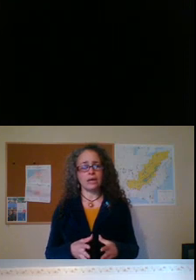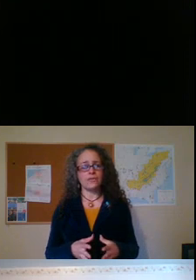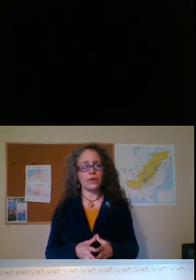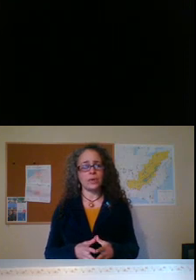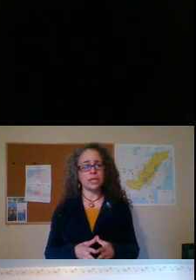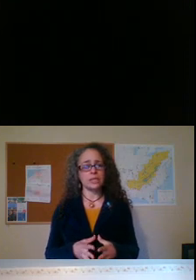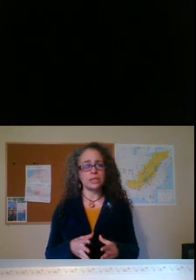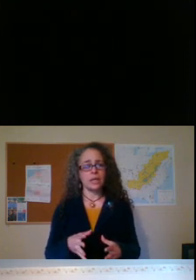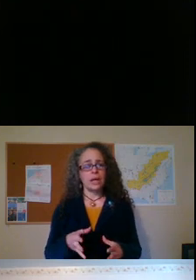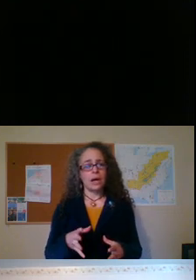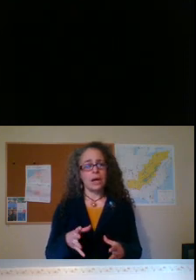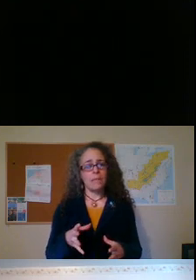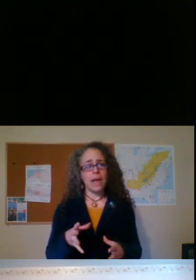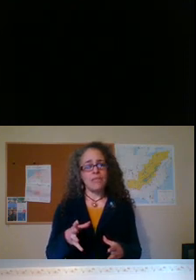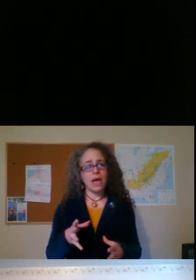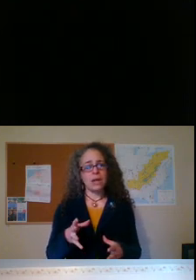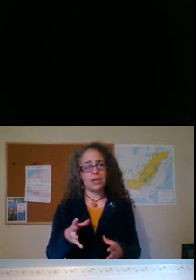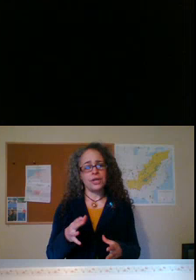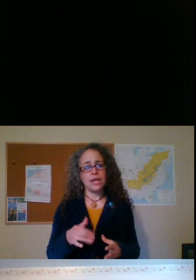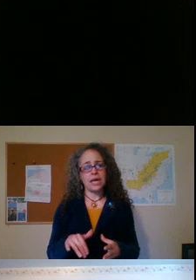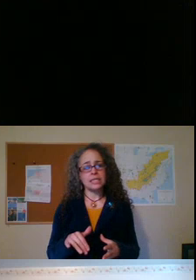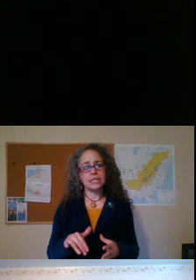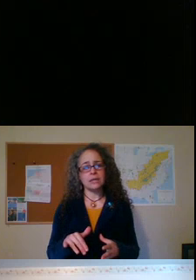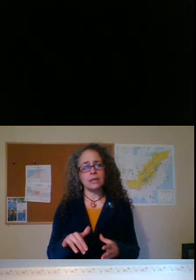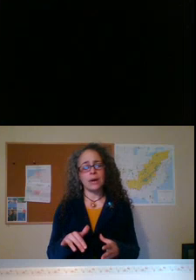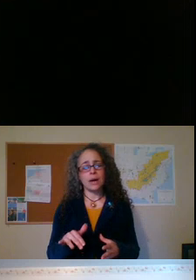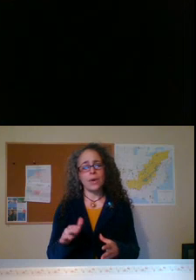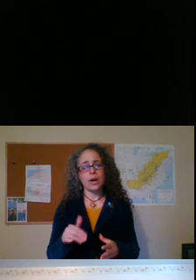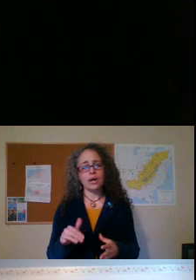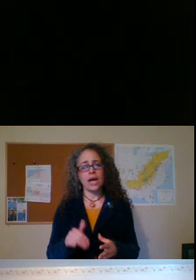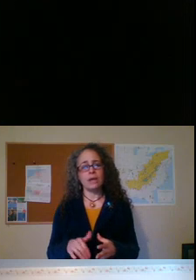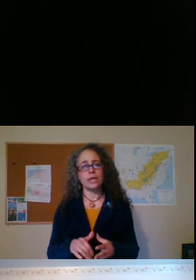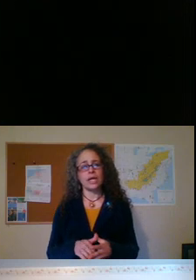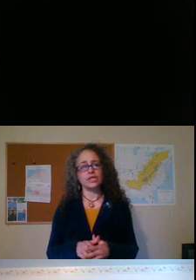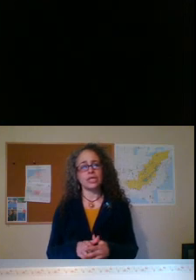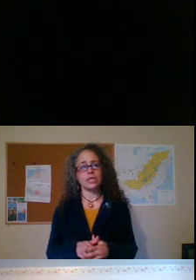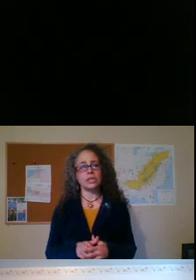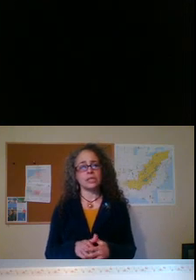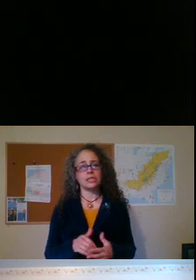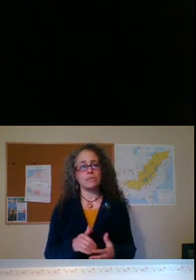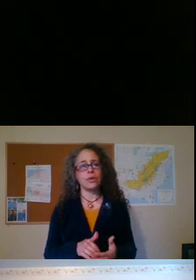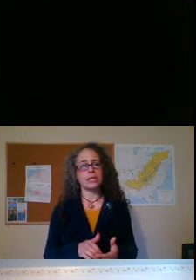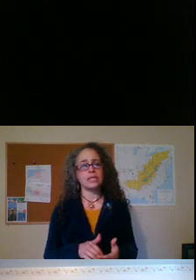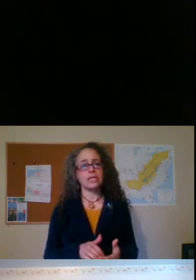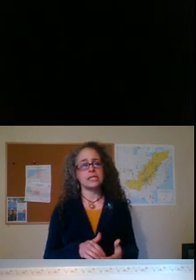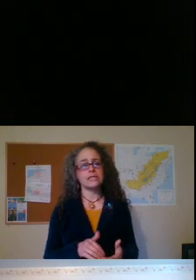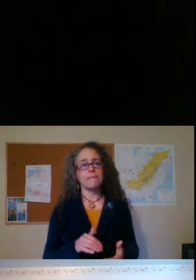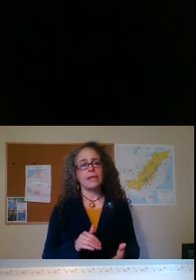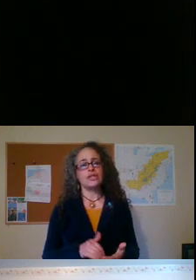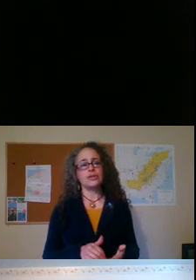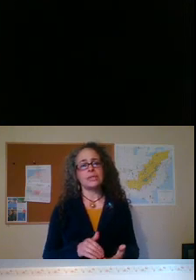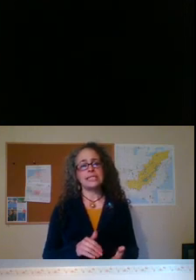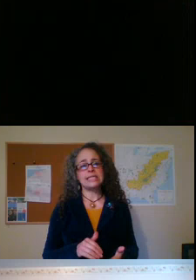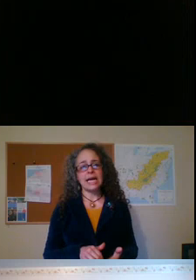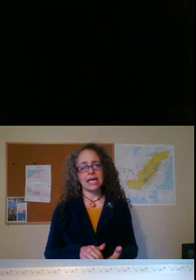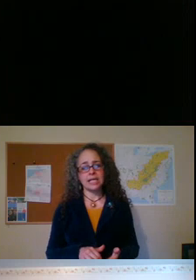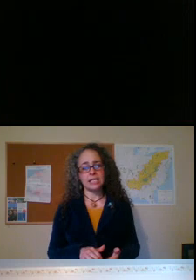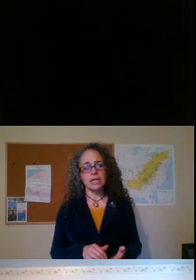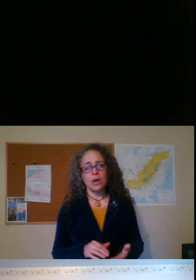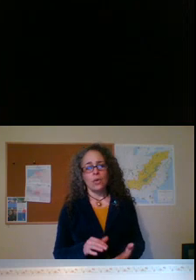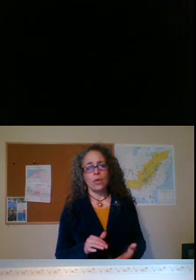main grant focus. And then the next part of the application that's important is